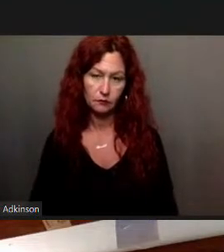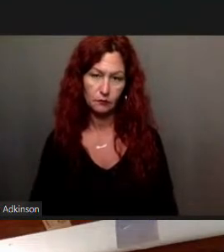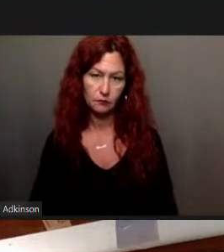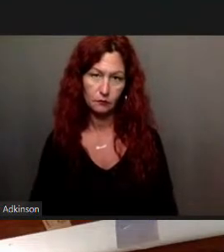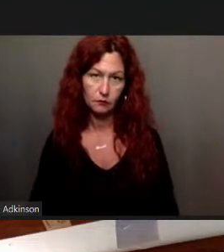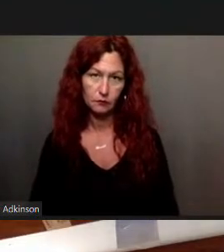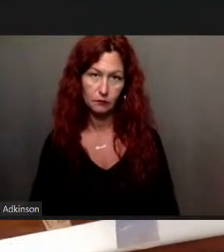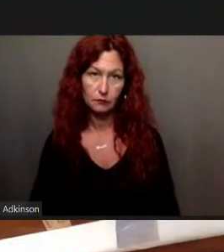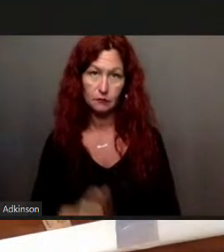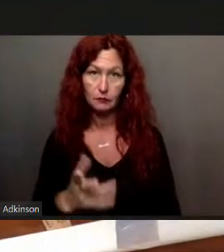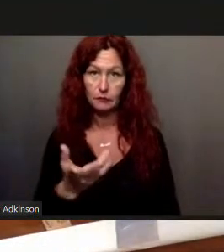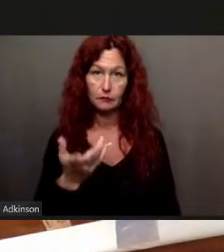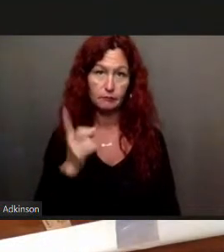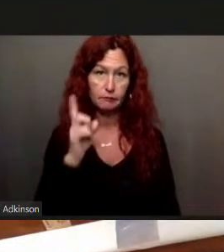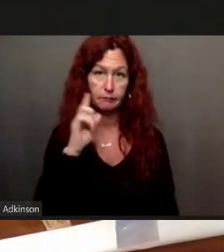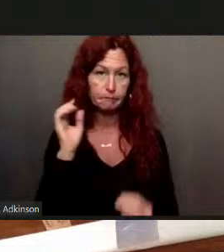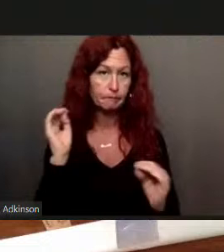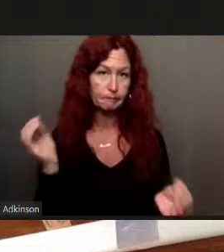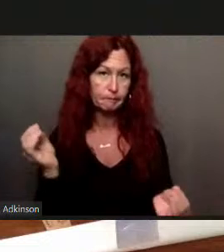CBS4, Abby Lewis.